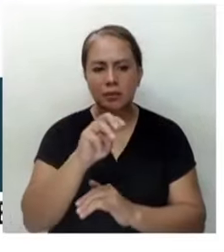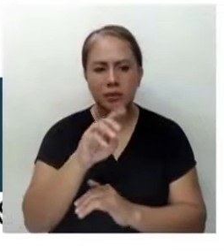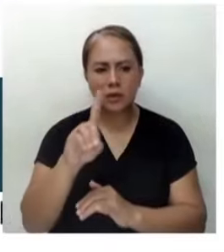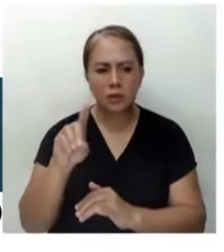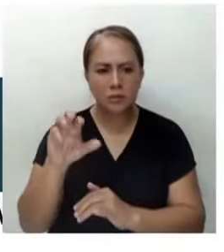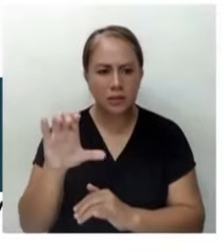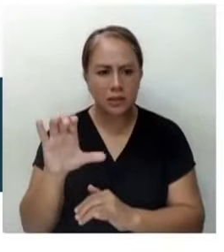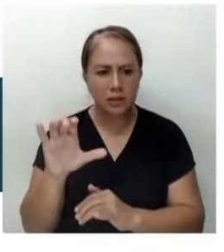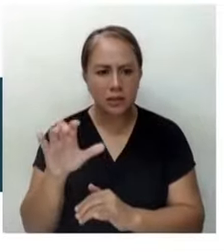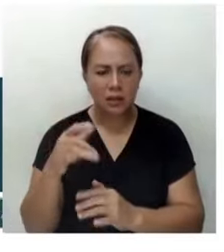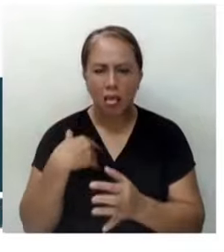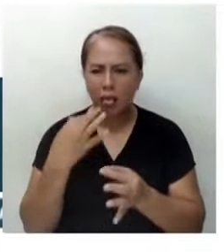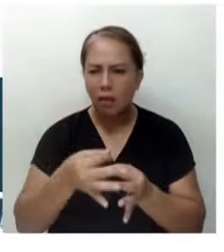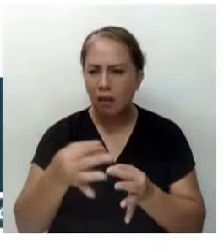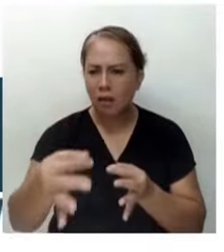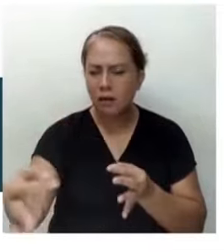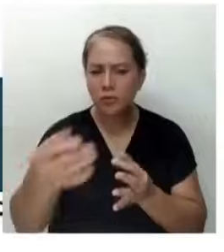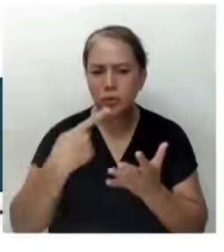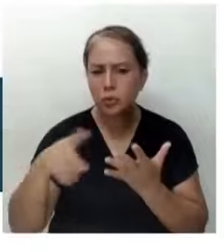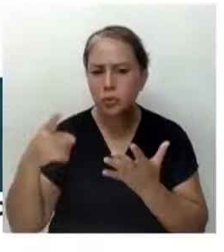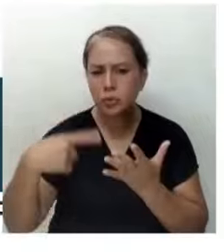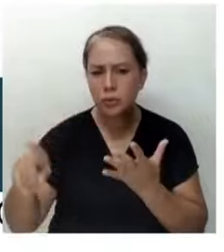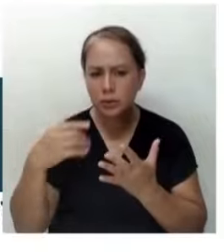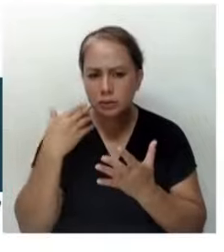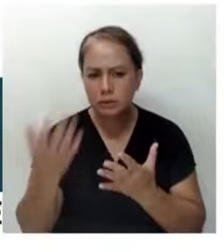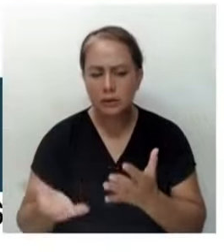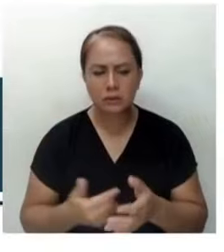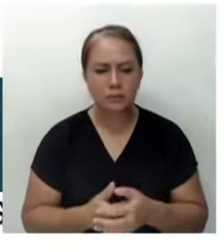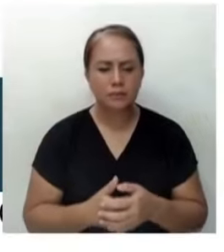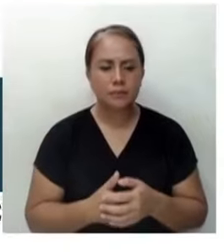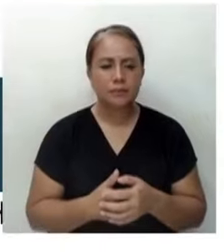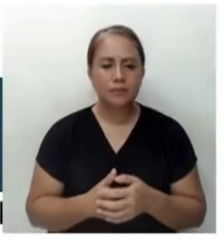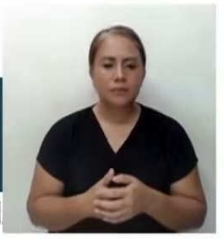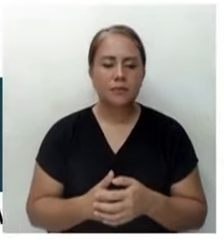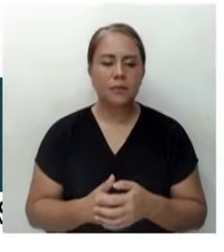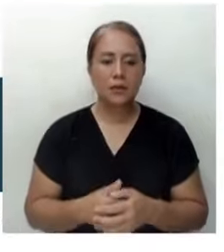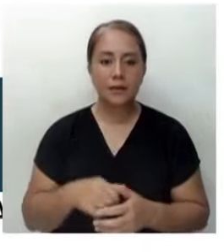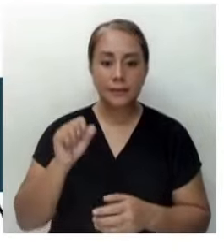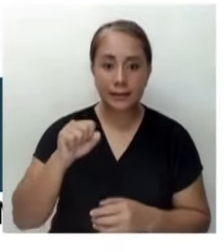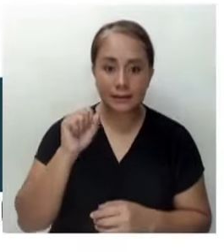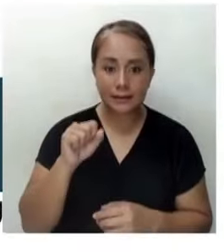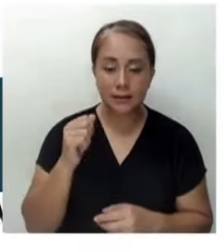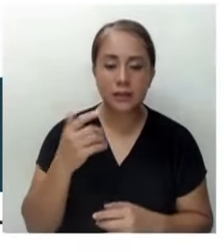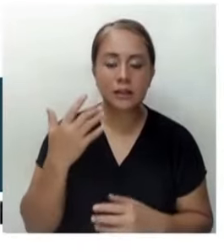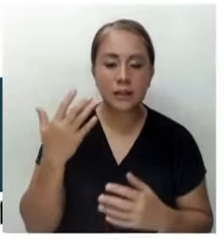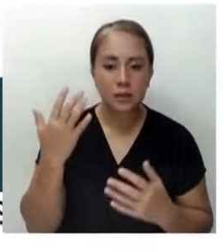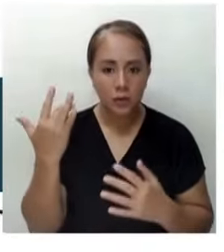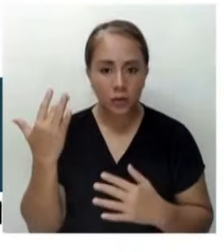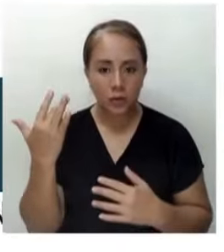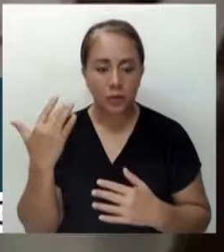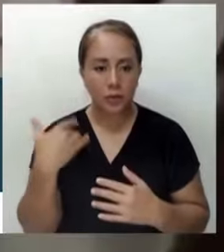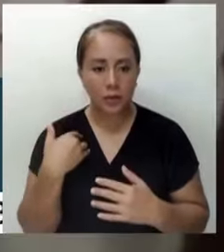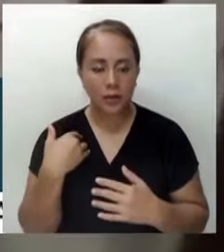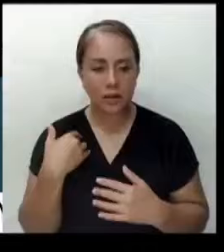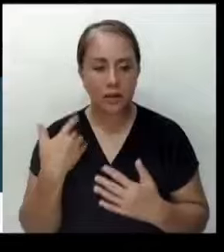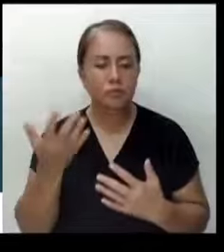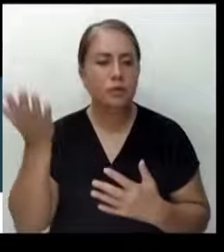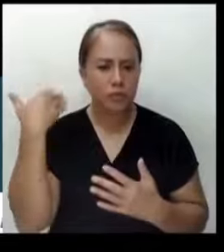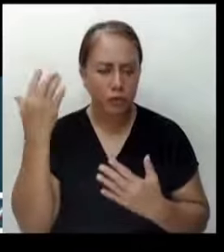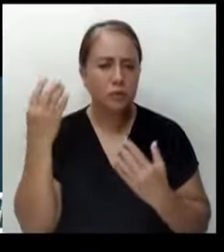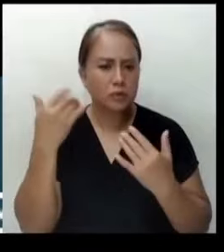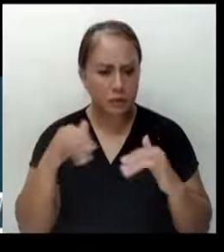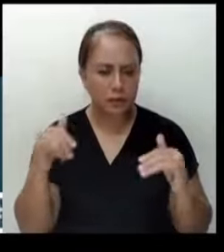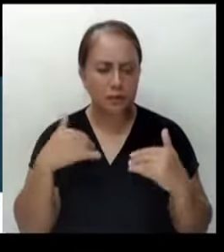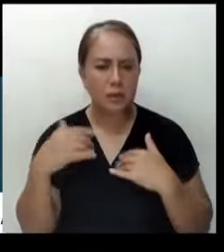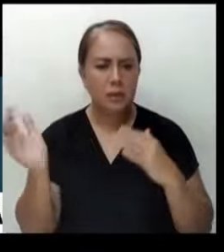quite a while to verify these deaths. Bianca? Yes, Carmina, we've also observed that in the previous